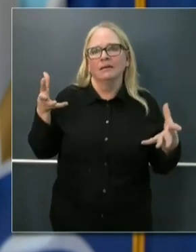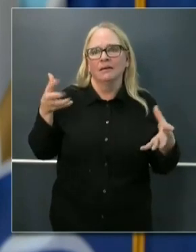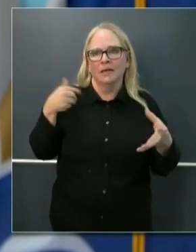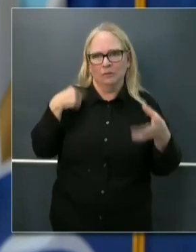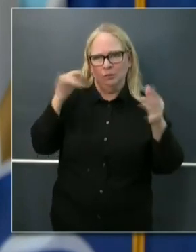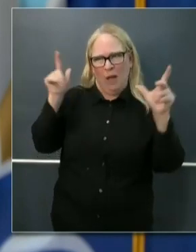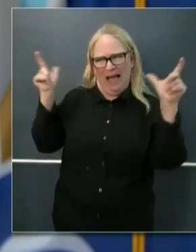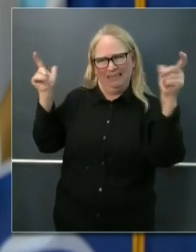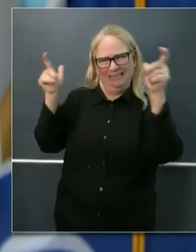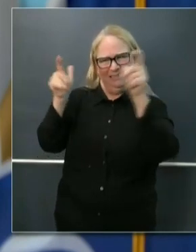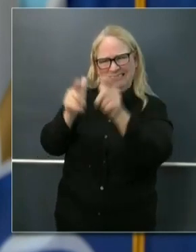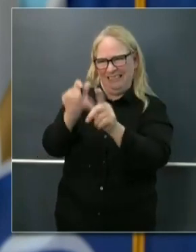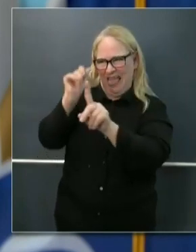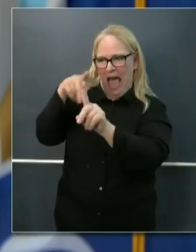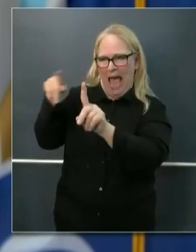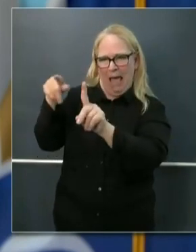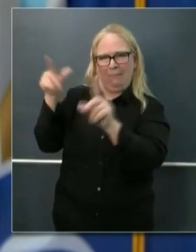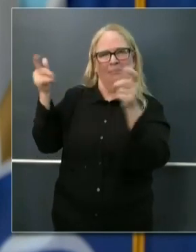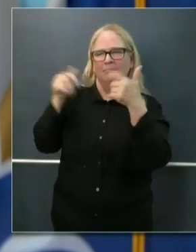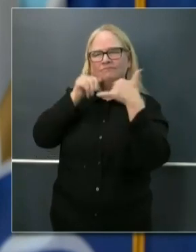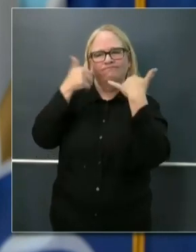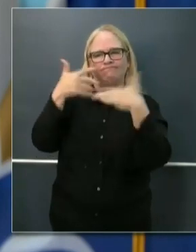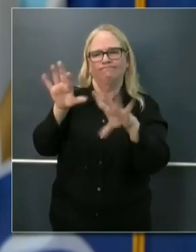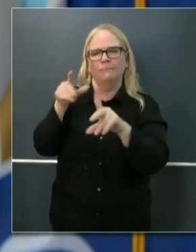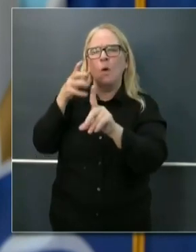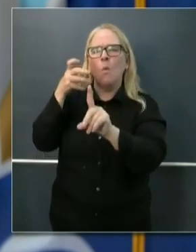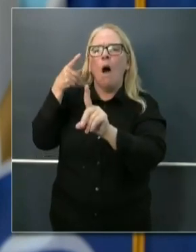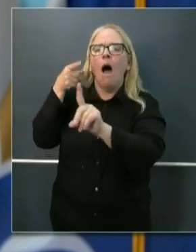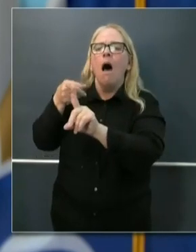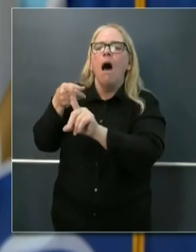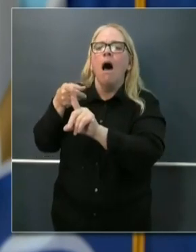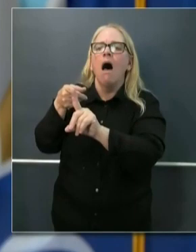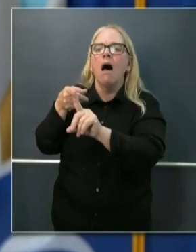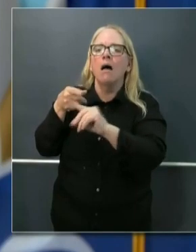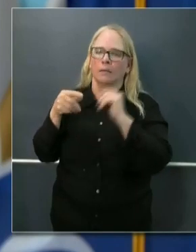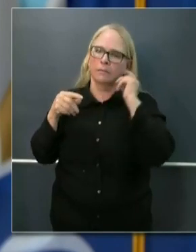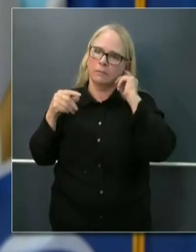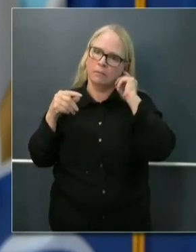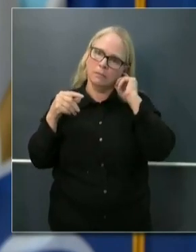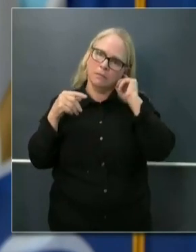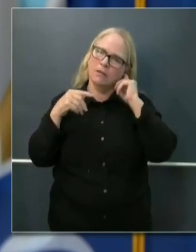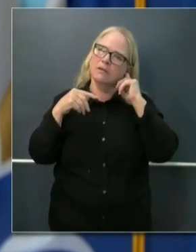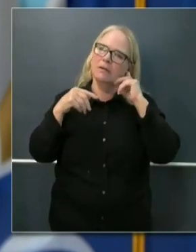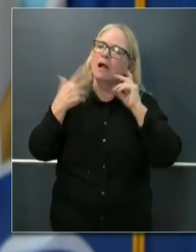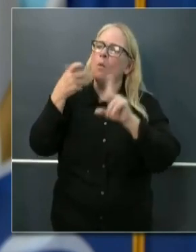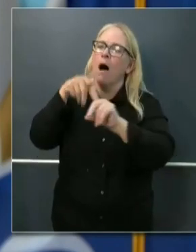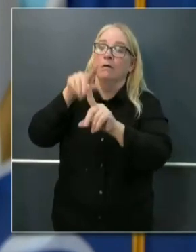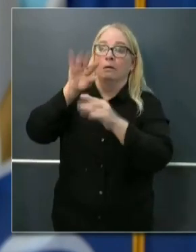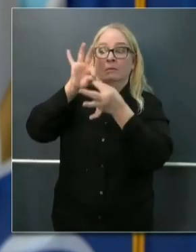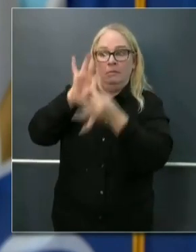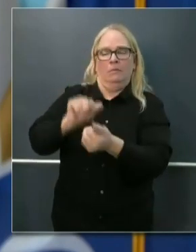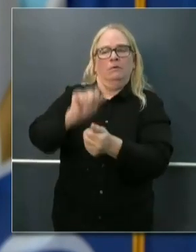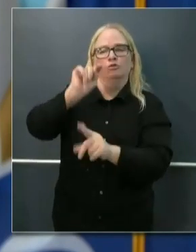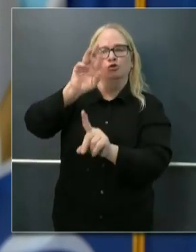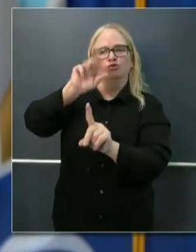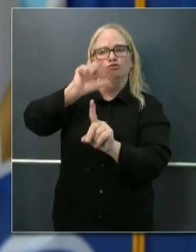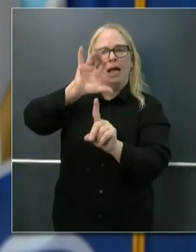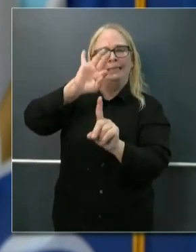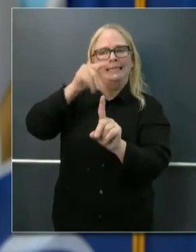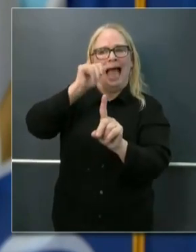pulling the trigger on a particular tracing app or even a symptoms app, someone presents us another